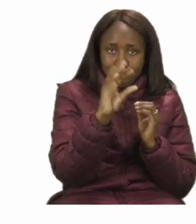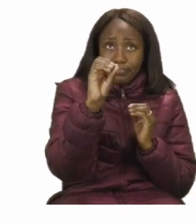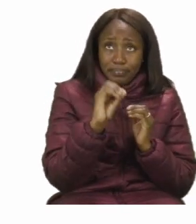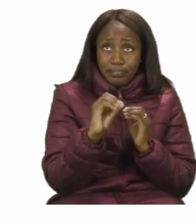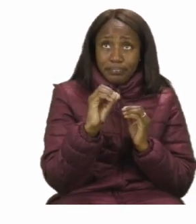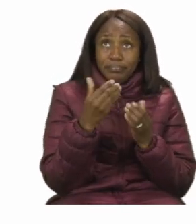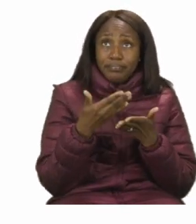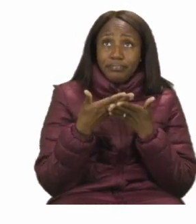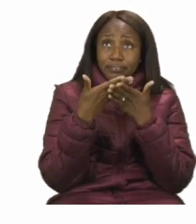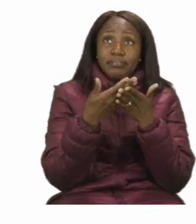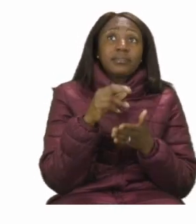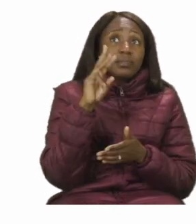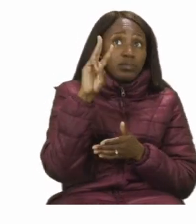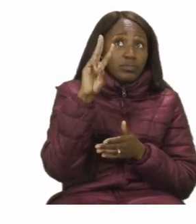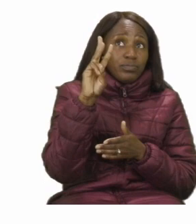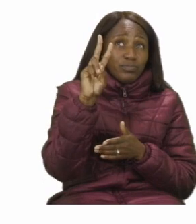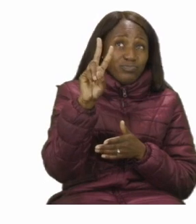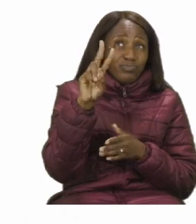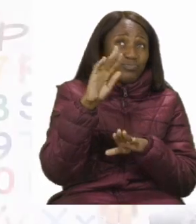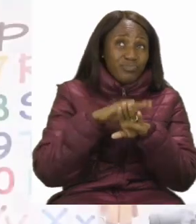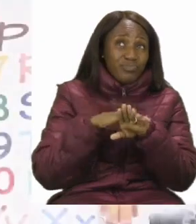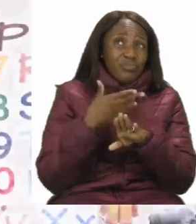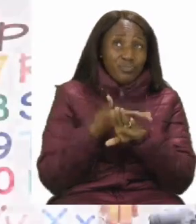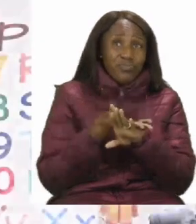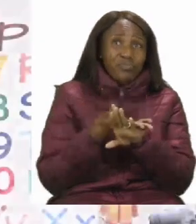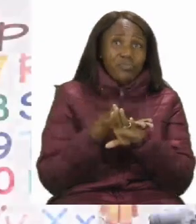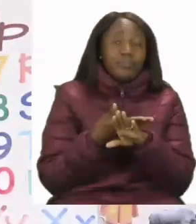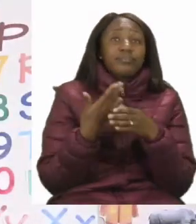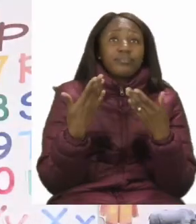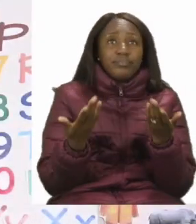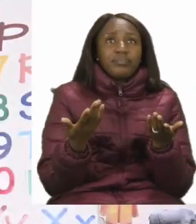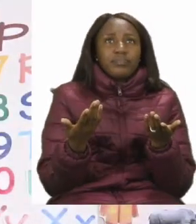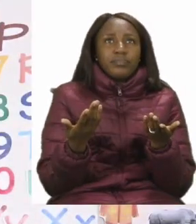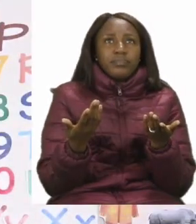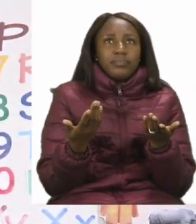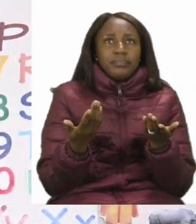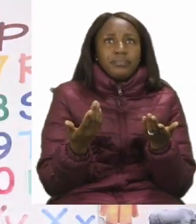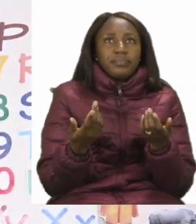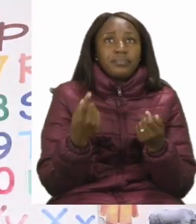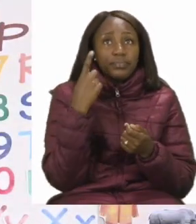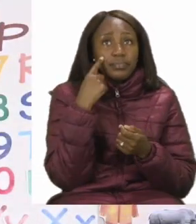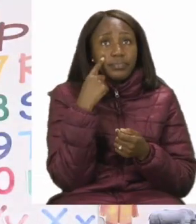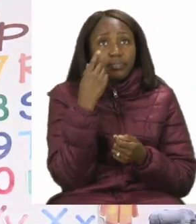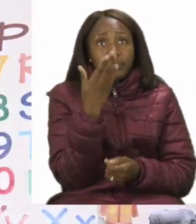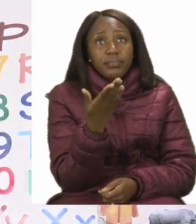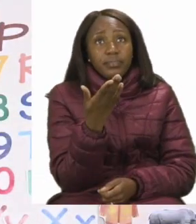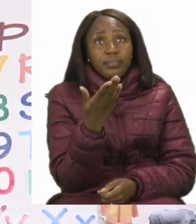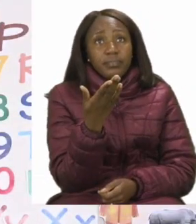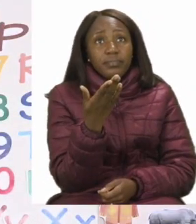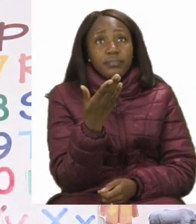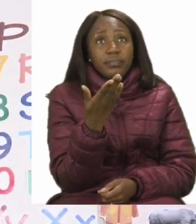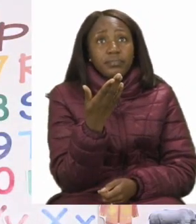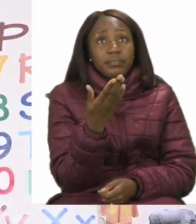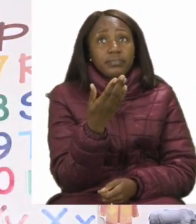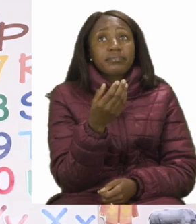2 examples with you. Okay, now on the board, I